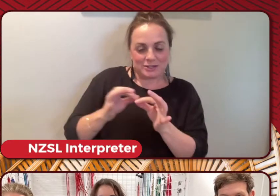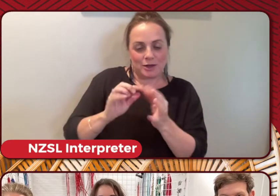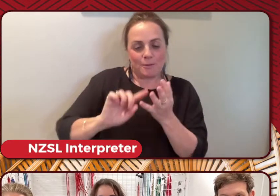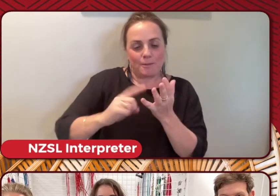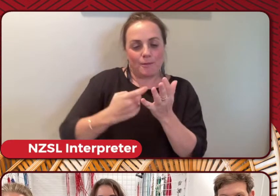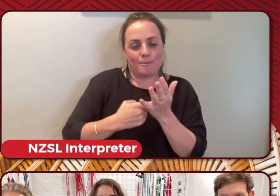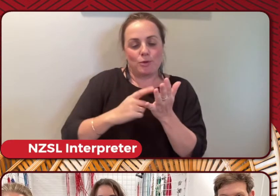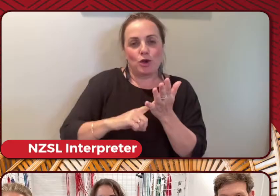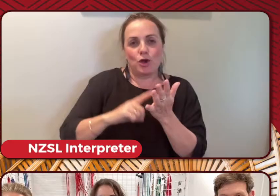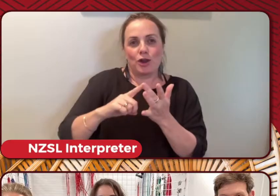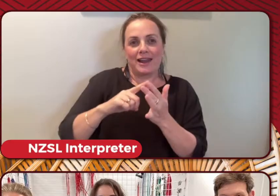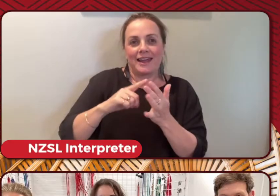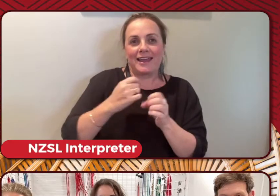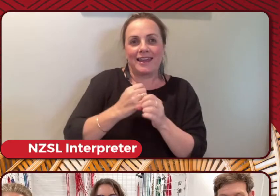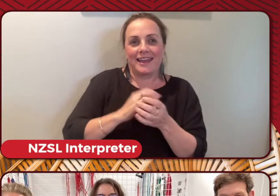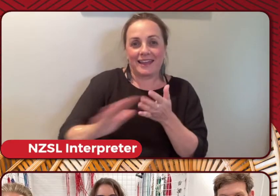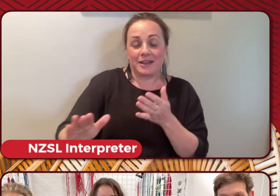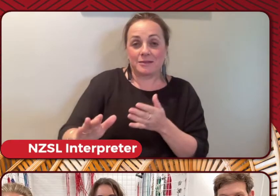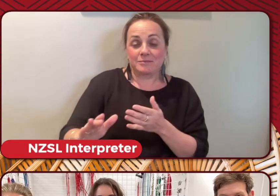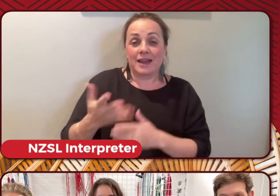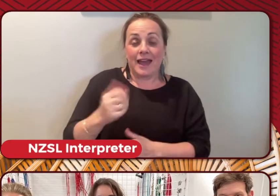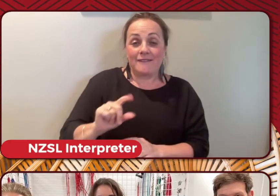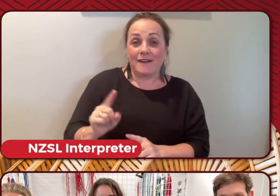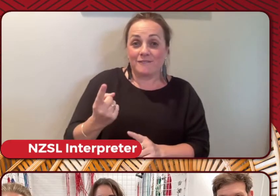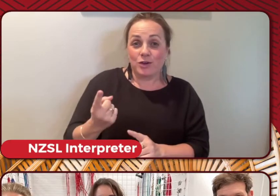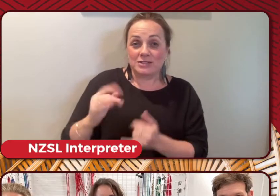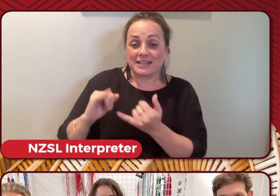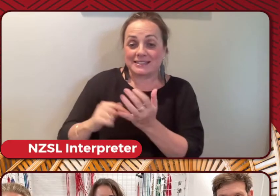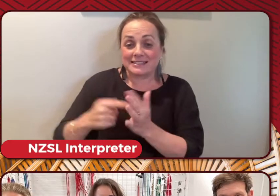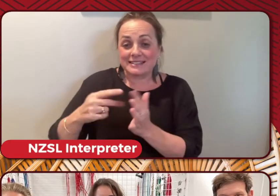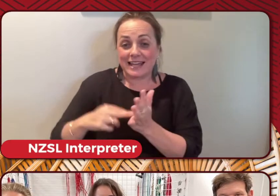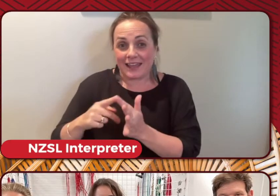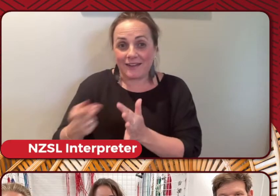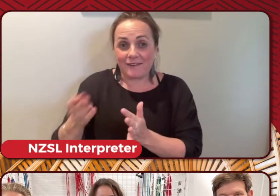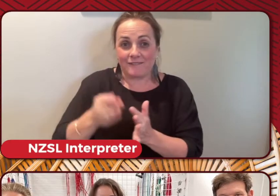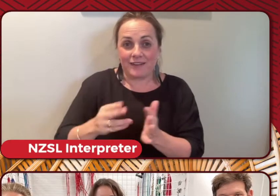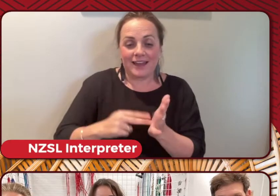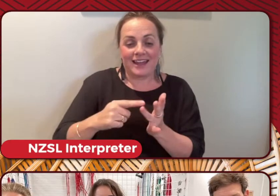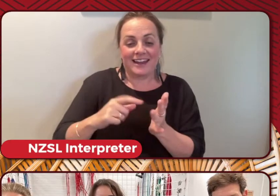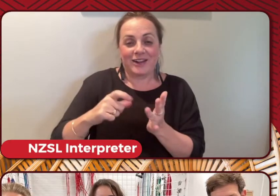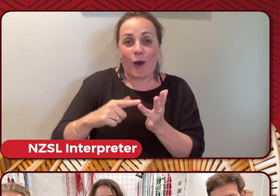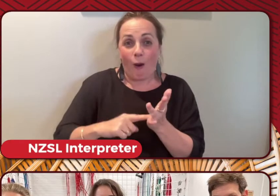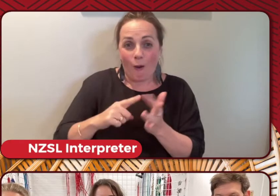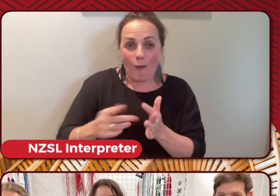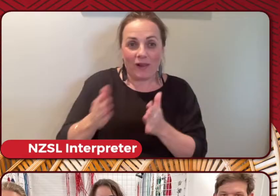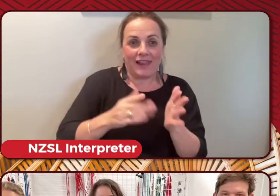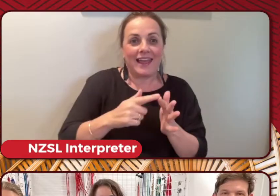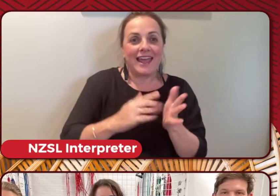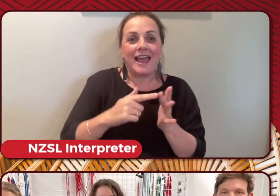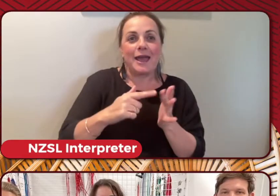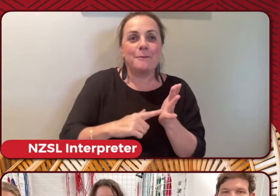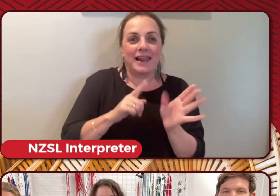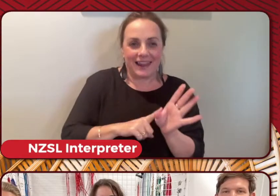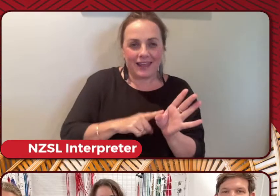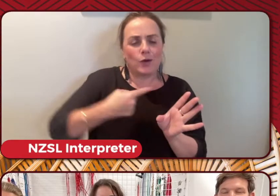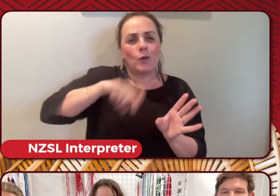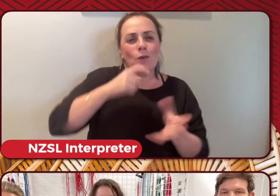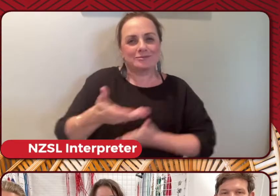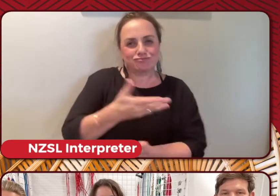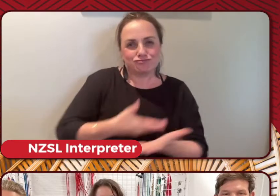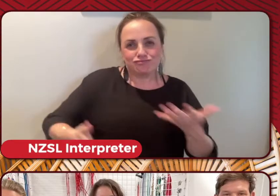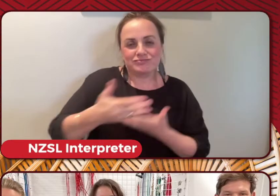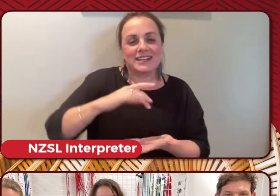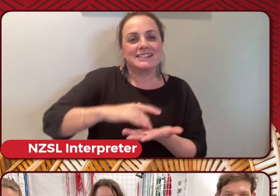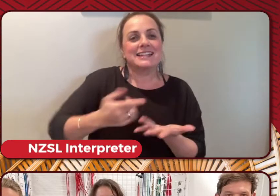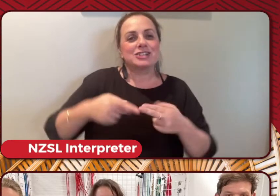your right of screen, Steve, Nicole and Emily. And we'll be talking about the Centre of Movement as an